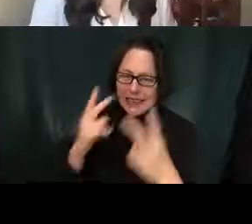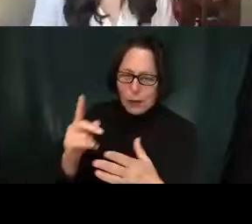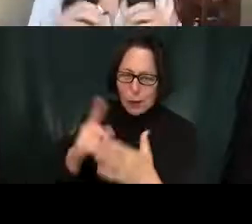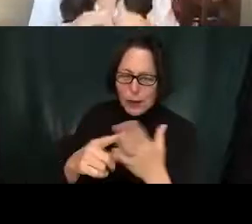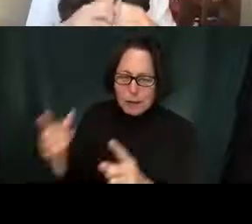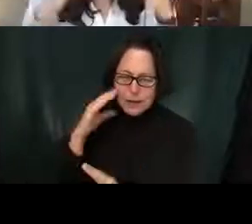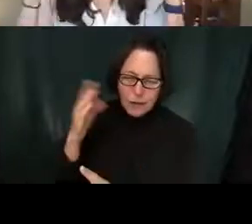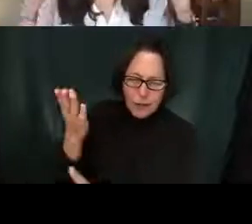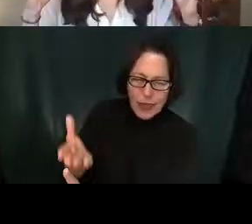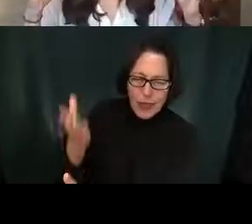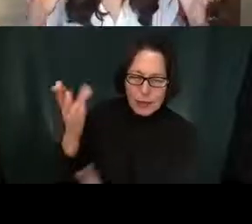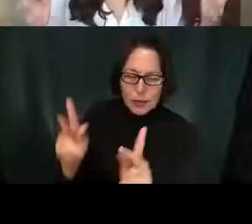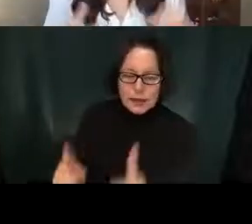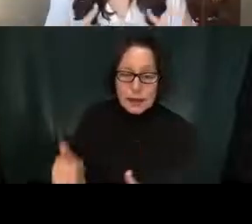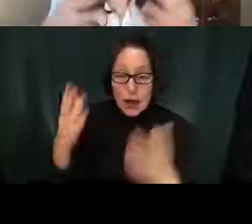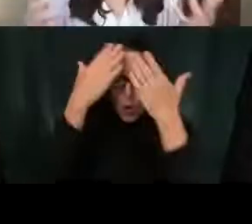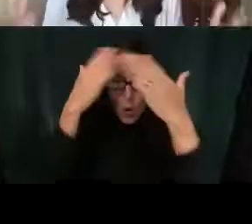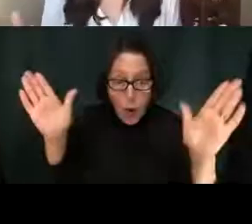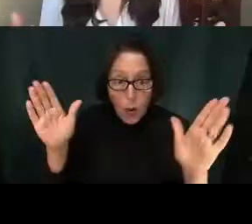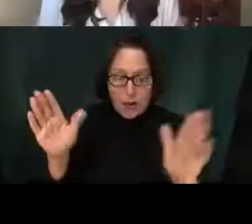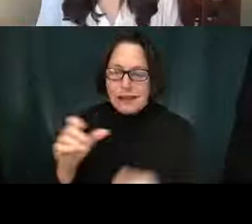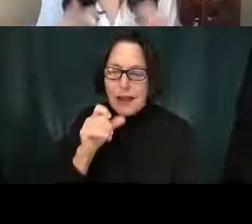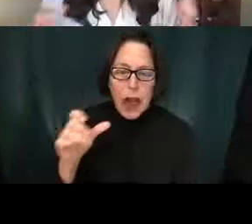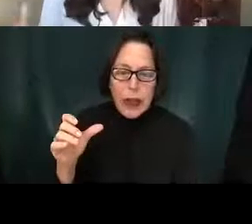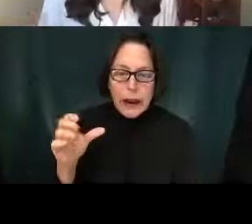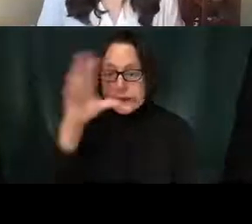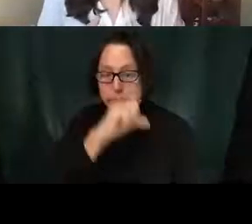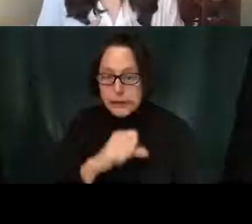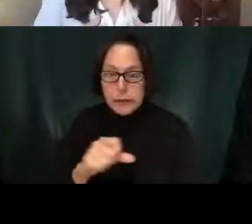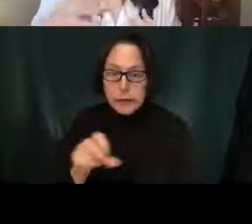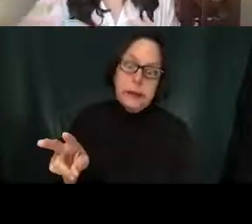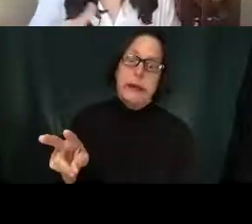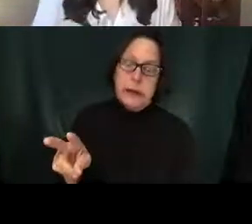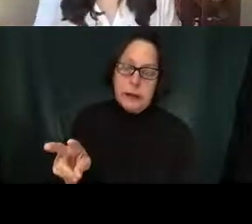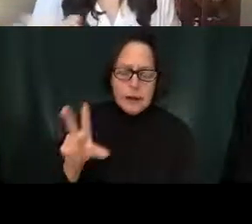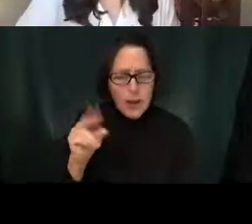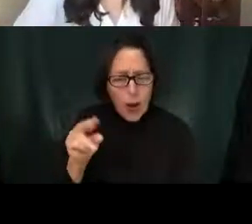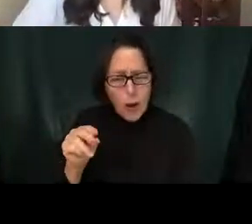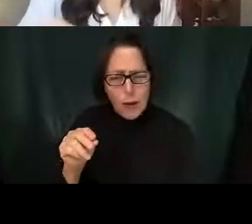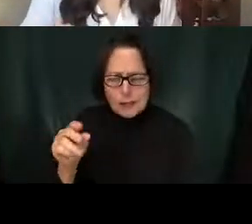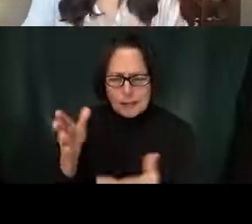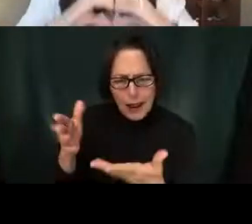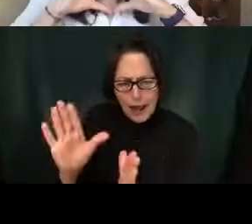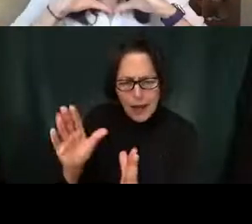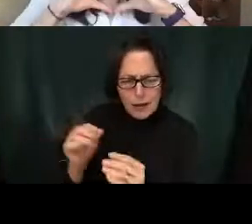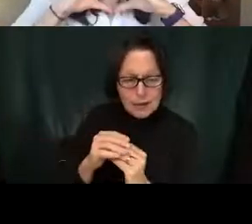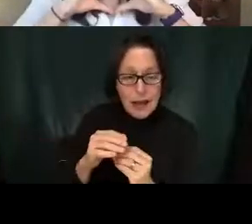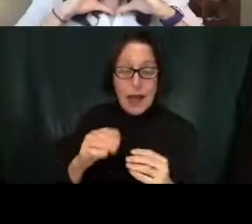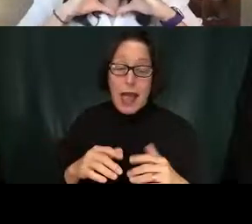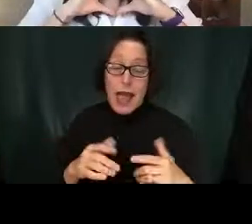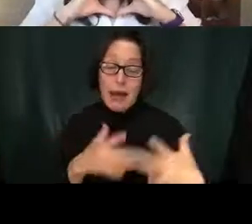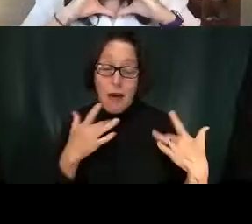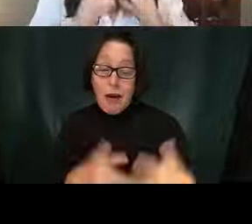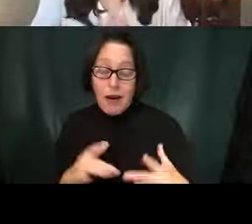them, an open mind, so not making assumptions about what's going on or what the problem is, and an open heart, so